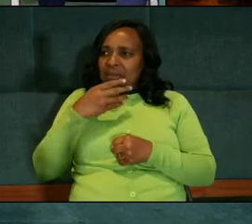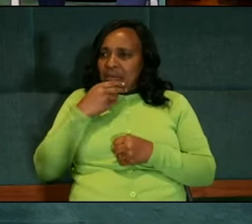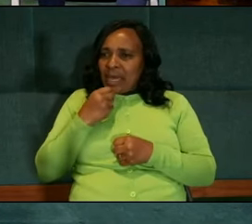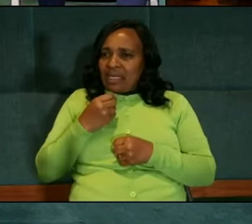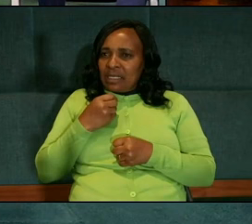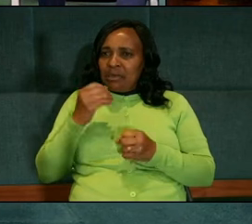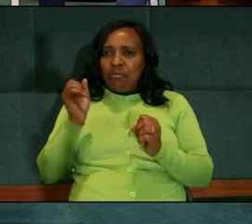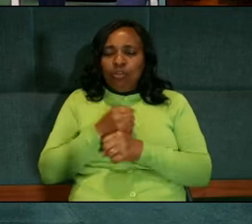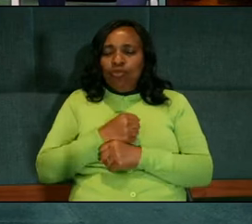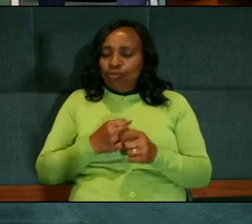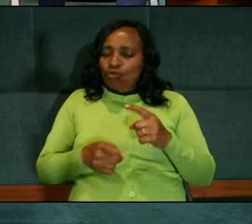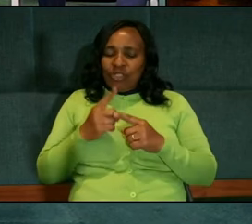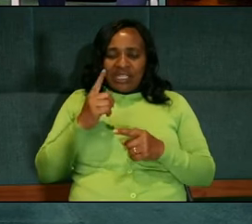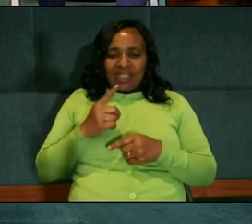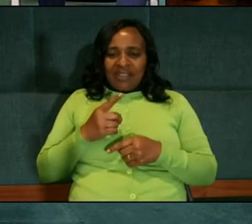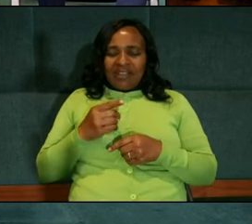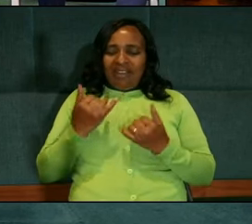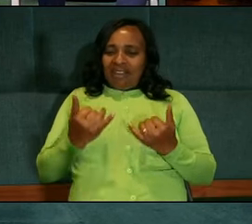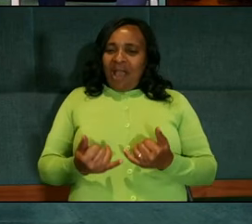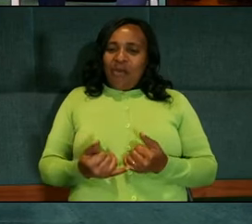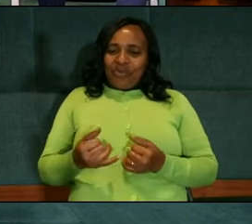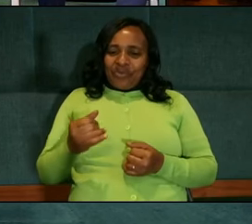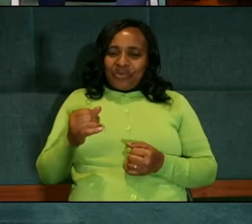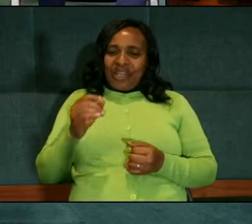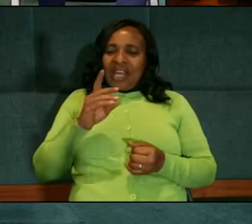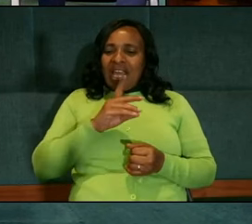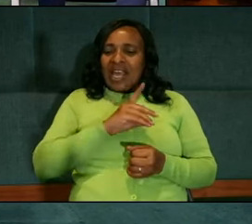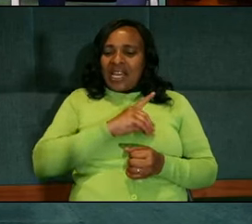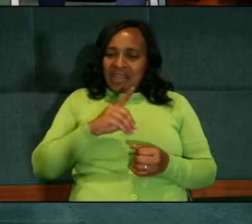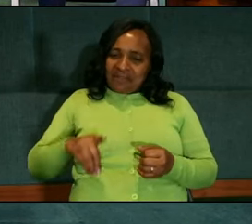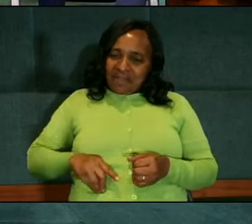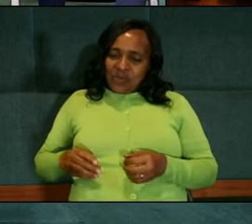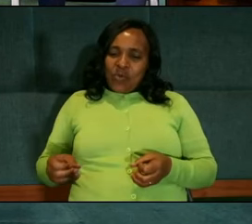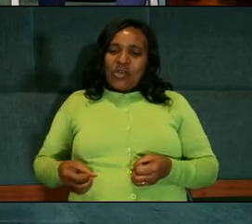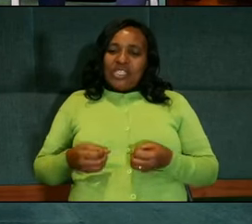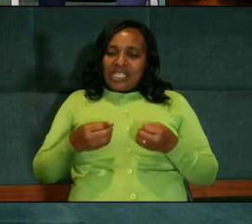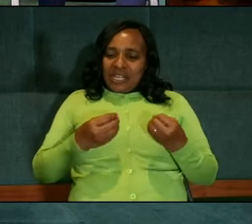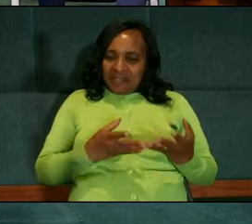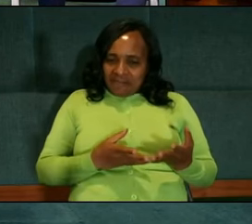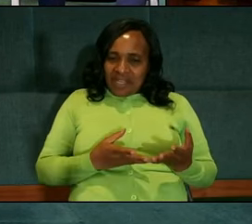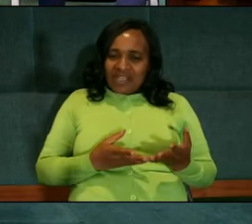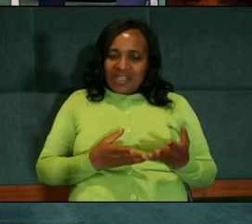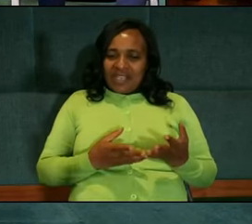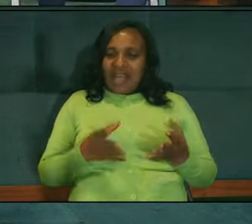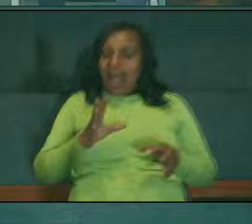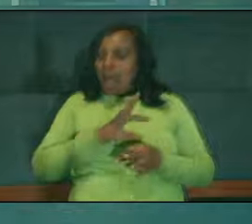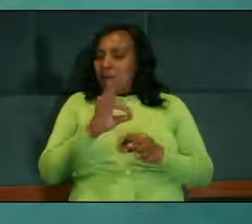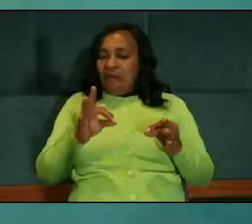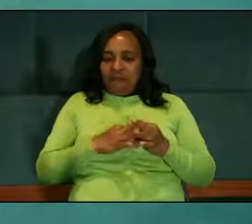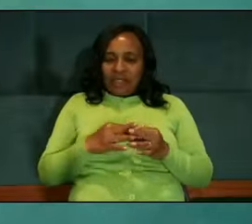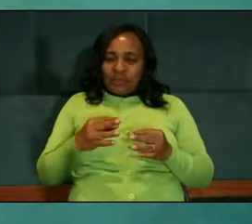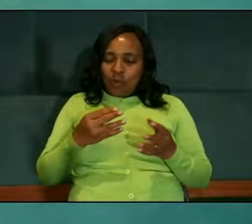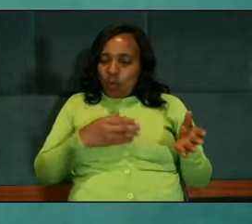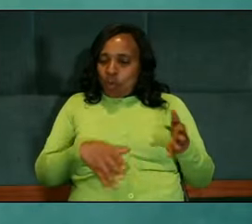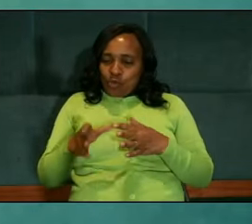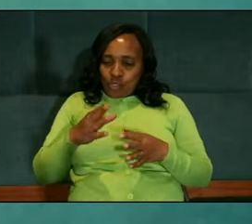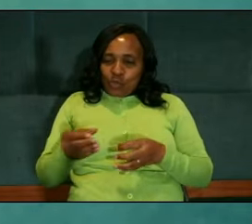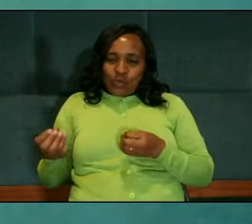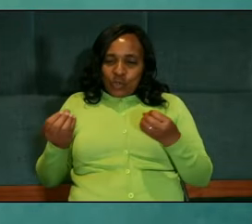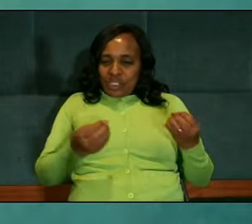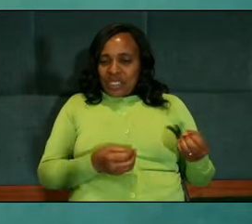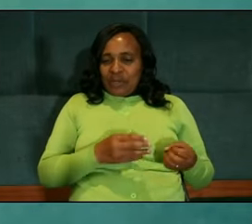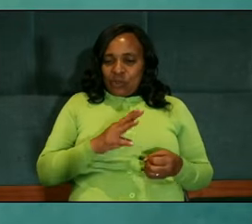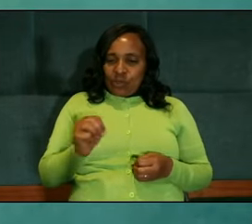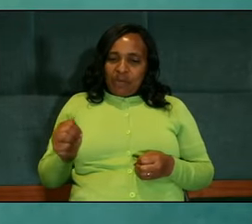particular set? So David was given he was a perfect opportunity was availed to him.